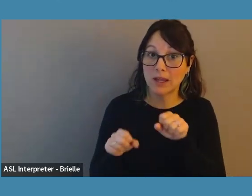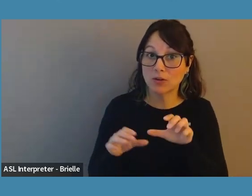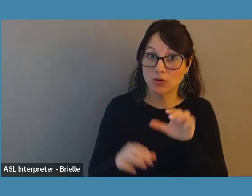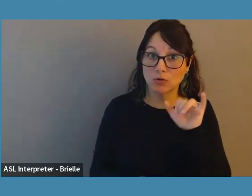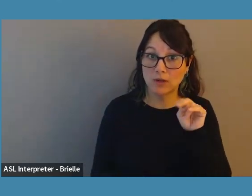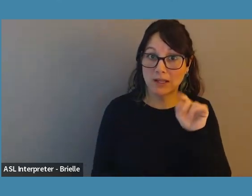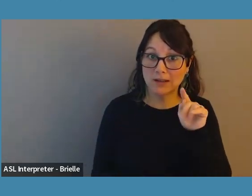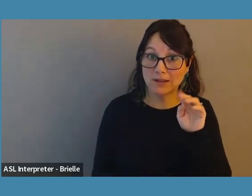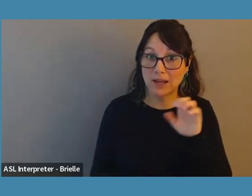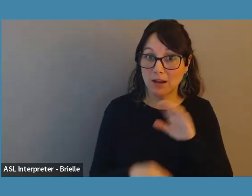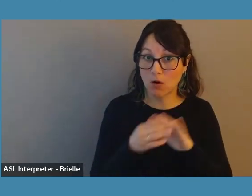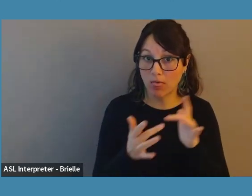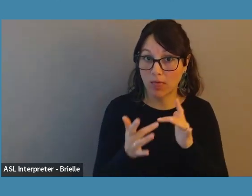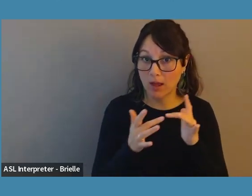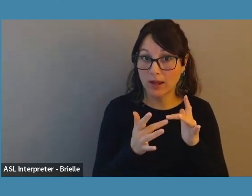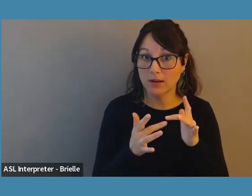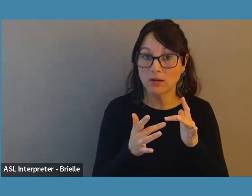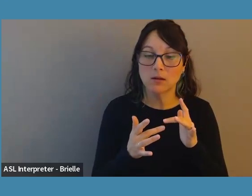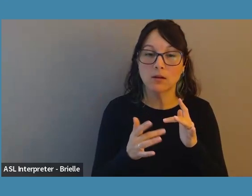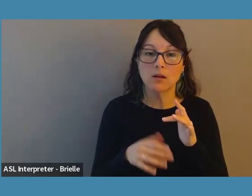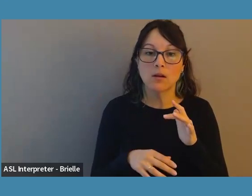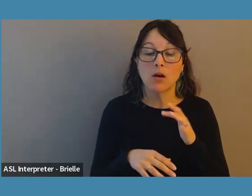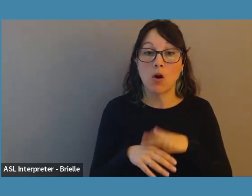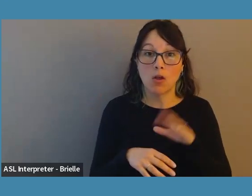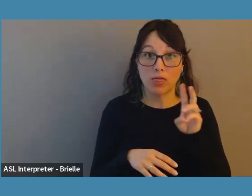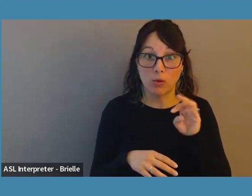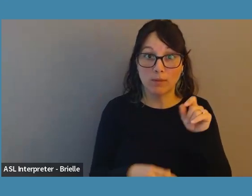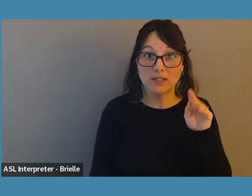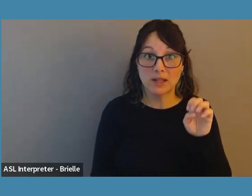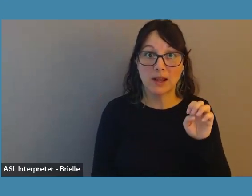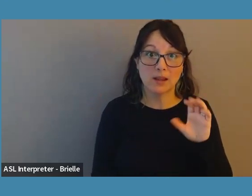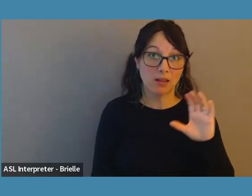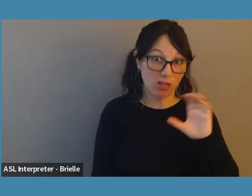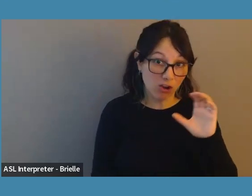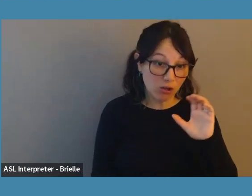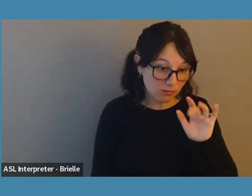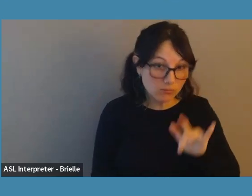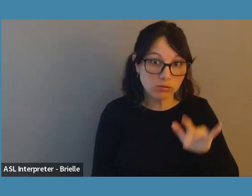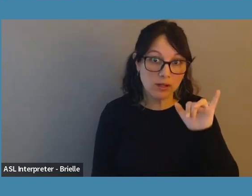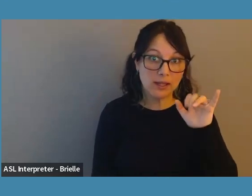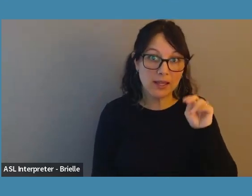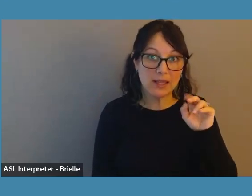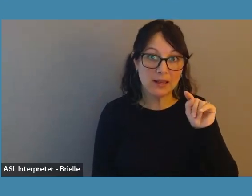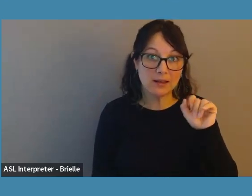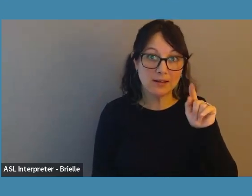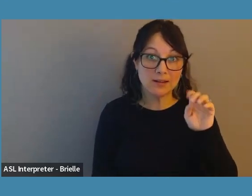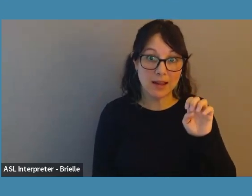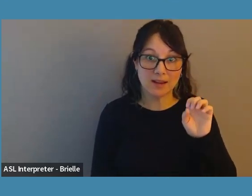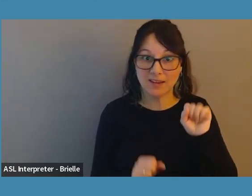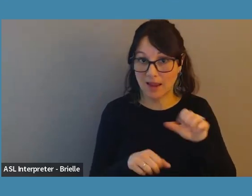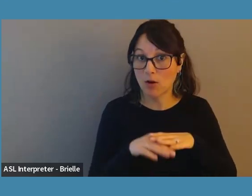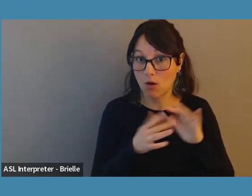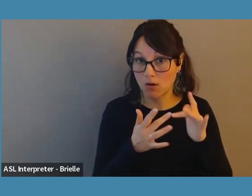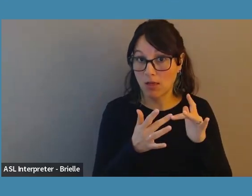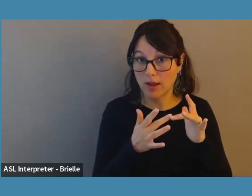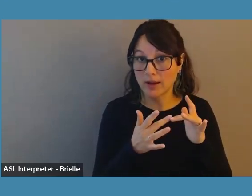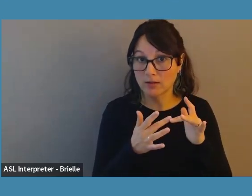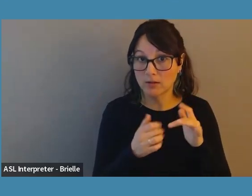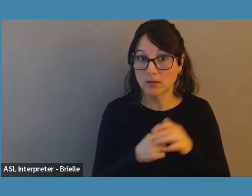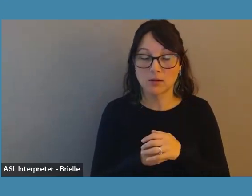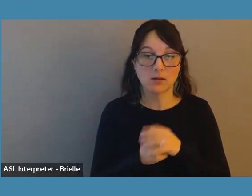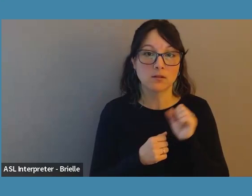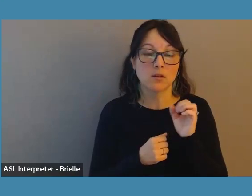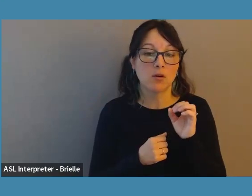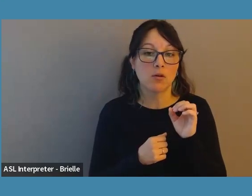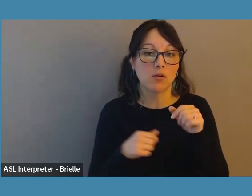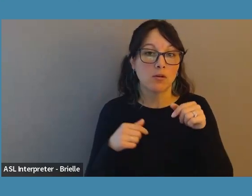intake online. Just go to our website and look for the button for intakes, and you can do it there as well. So